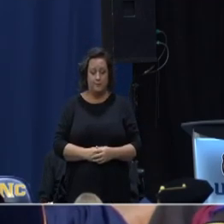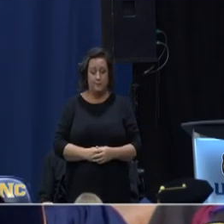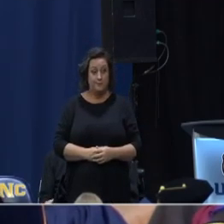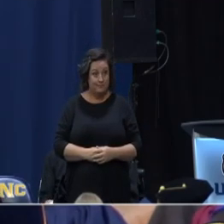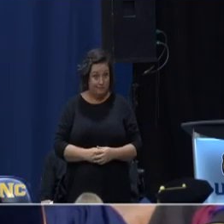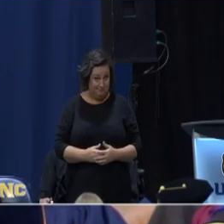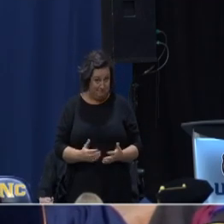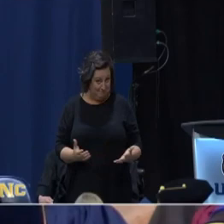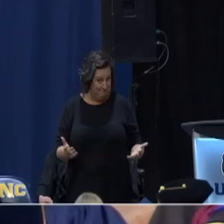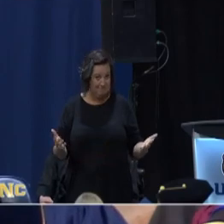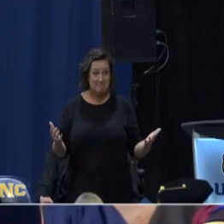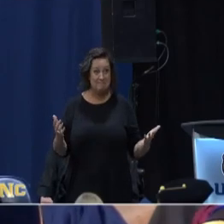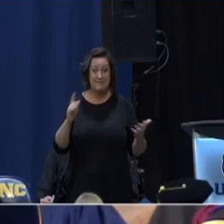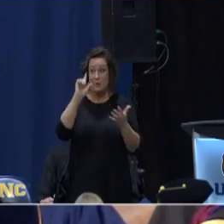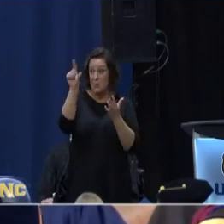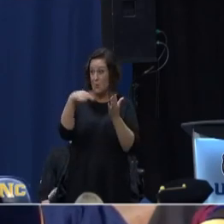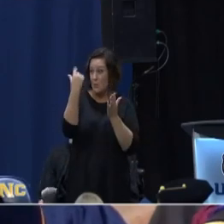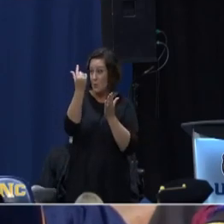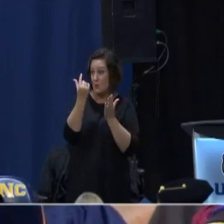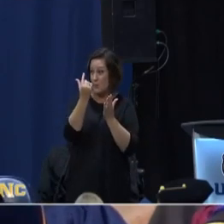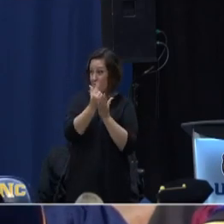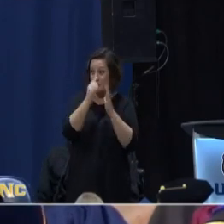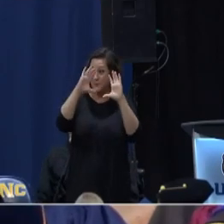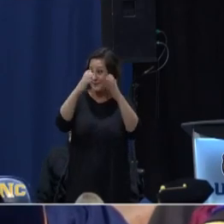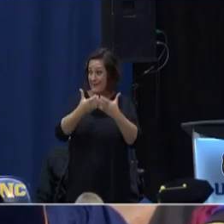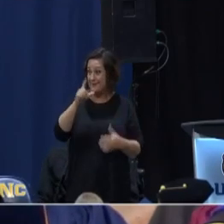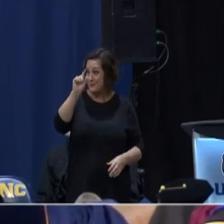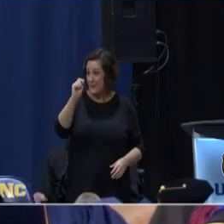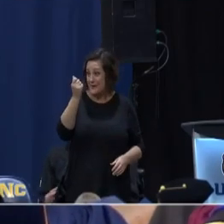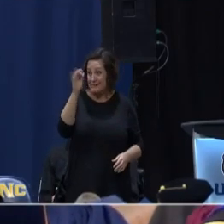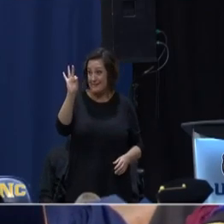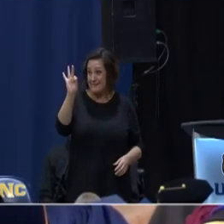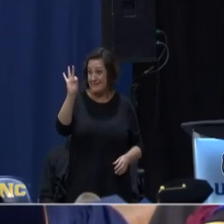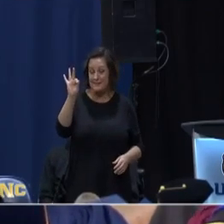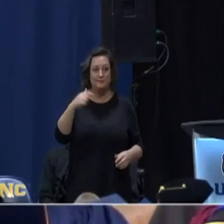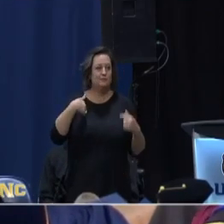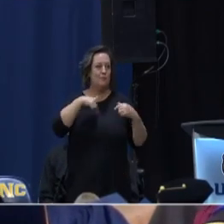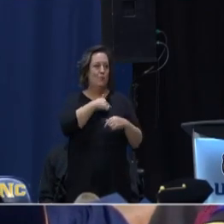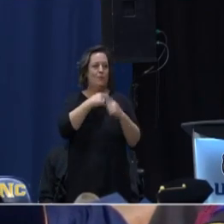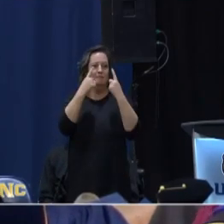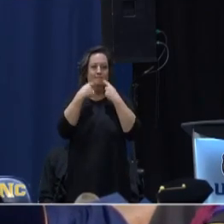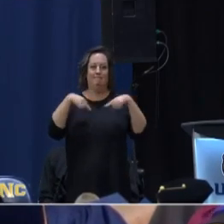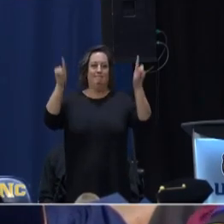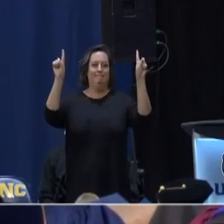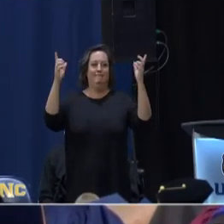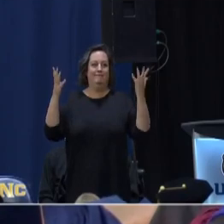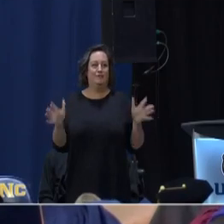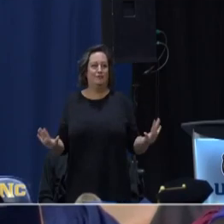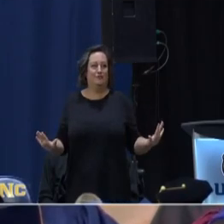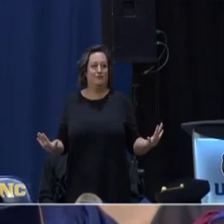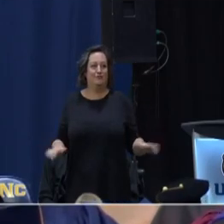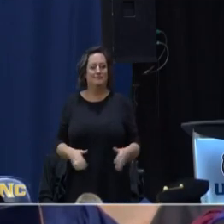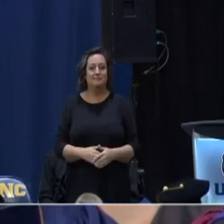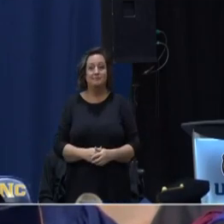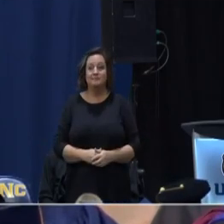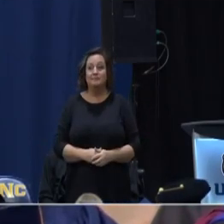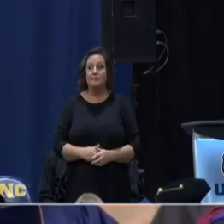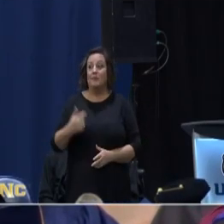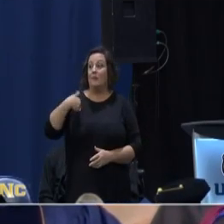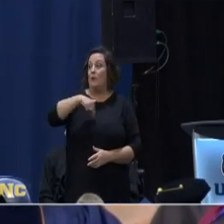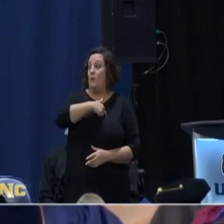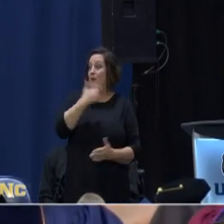Well, graduate class of 2019, we have succeeded. We are here today because of our